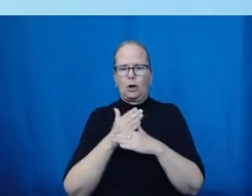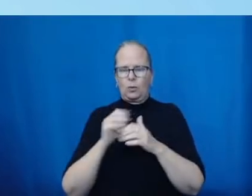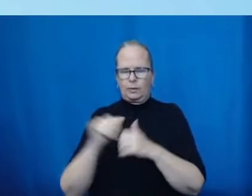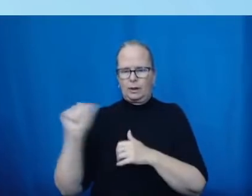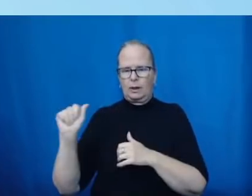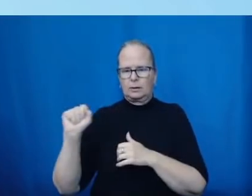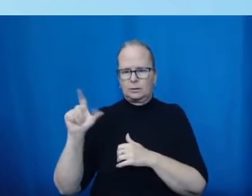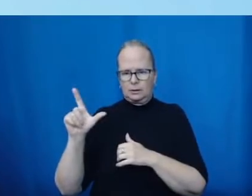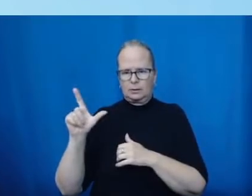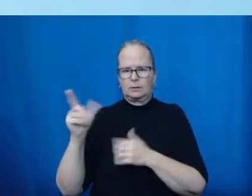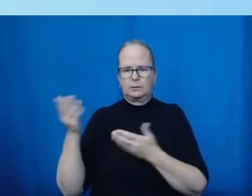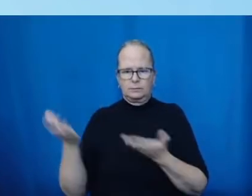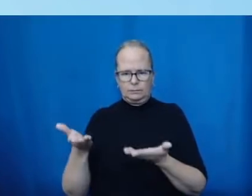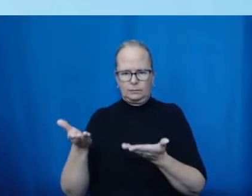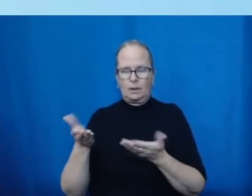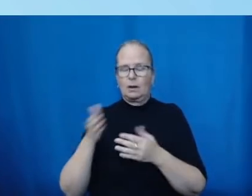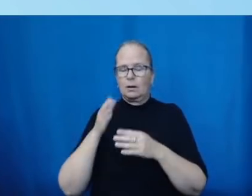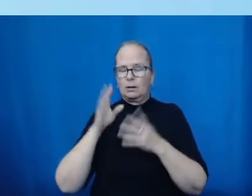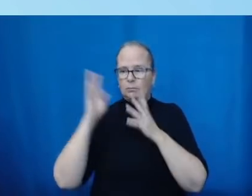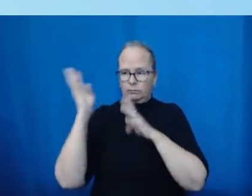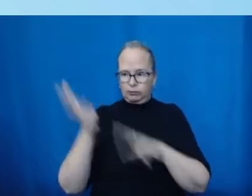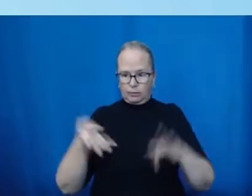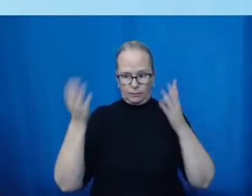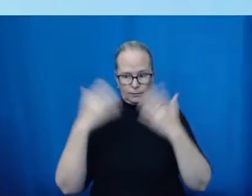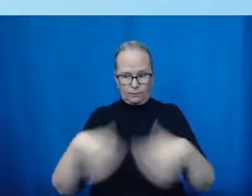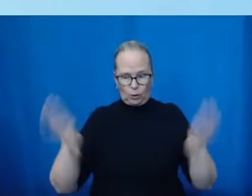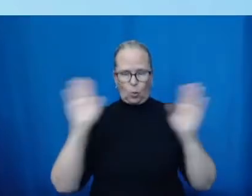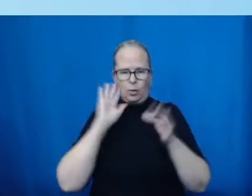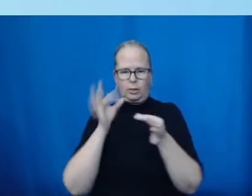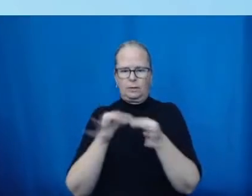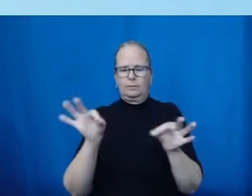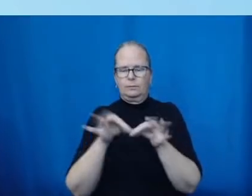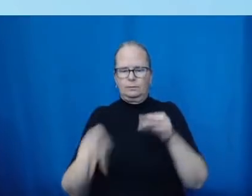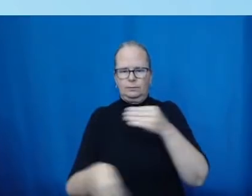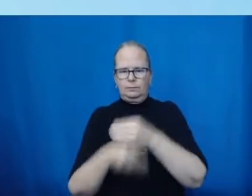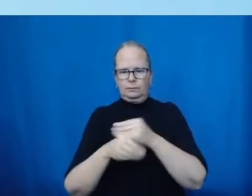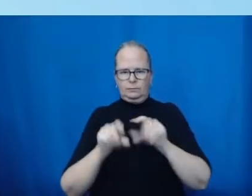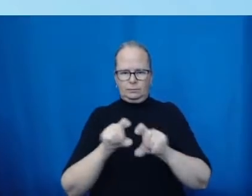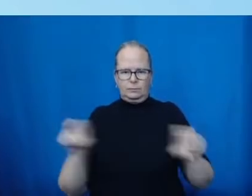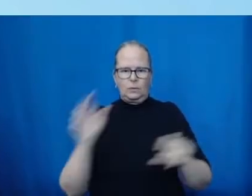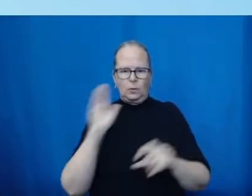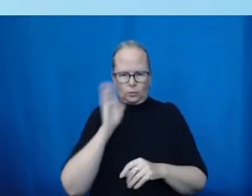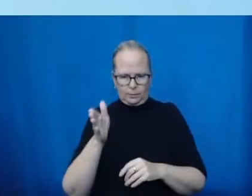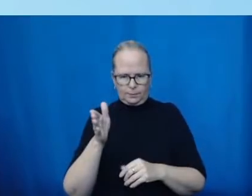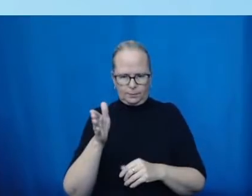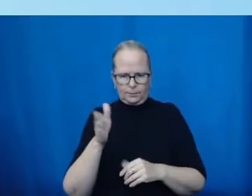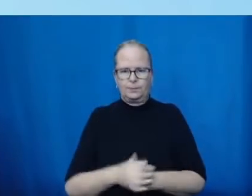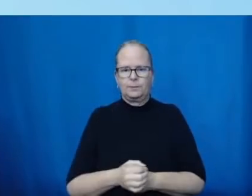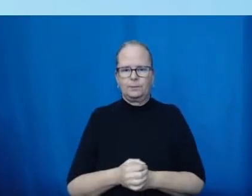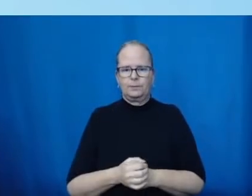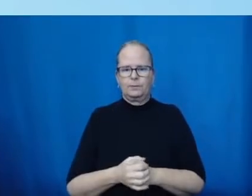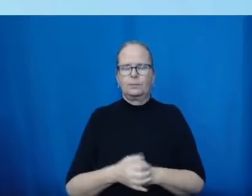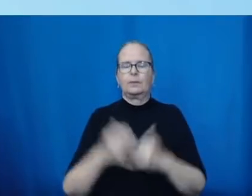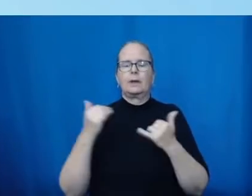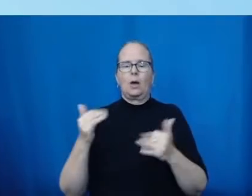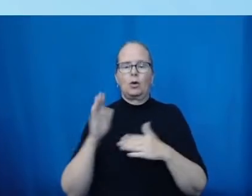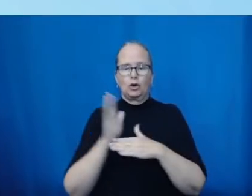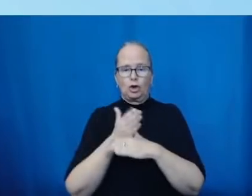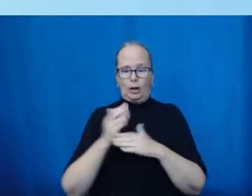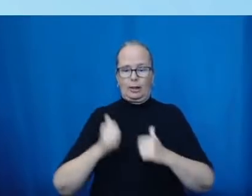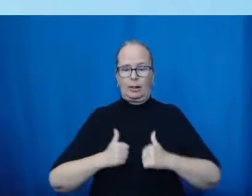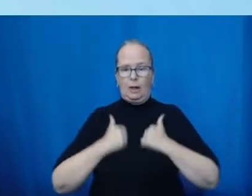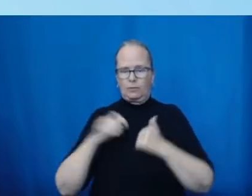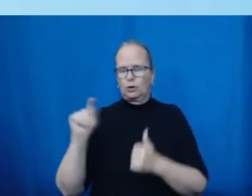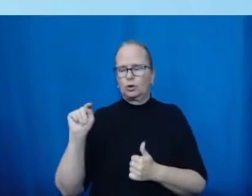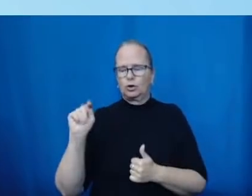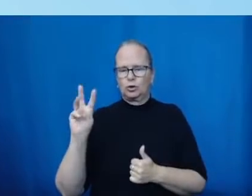This conversation for the public is being shared live on YouTube, Twitter, and Facebook. We are hopeful that this will increase the accessibility of our